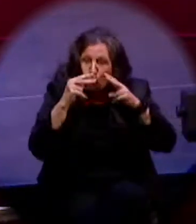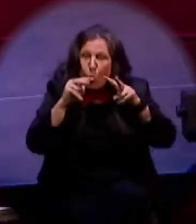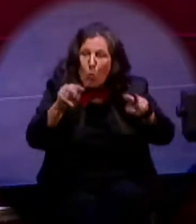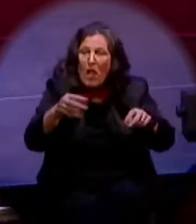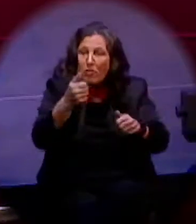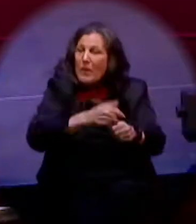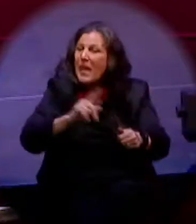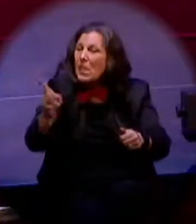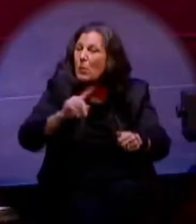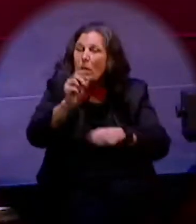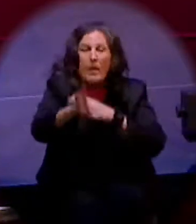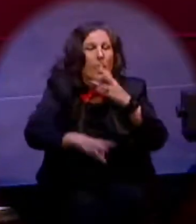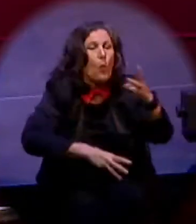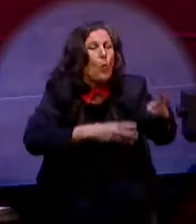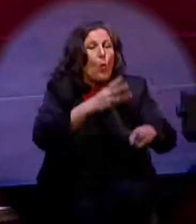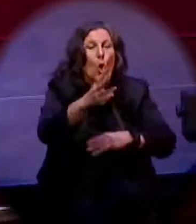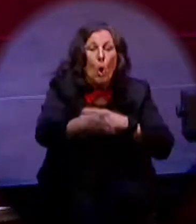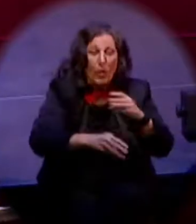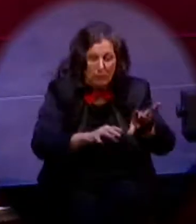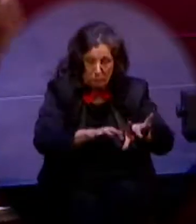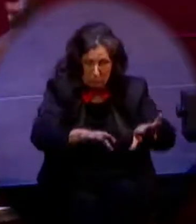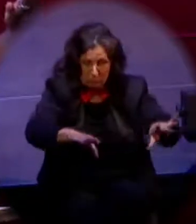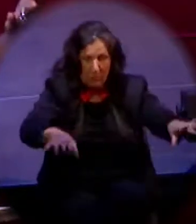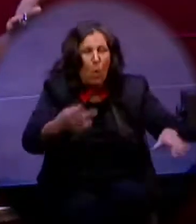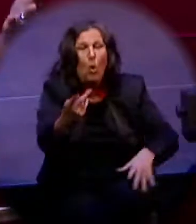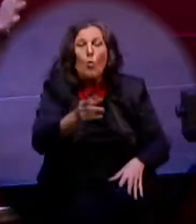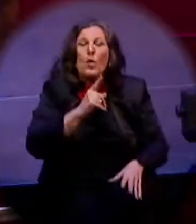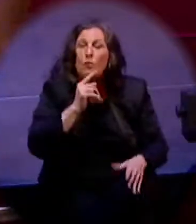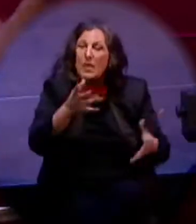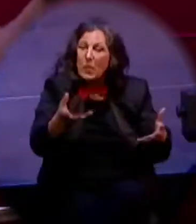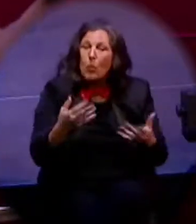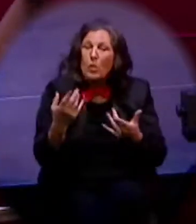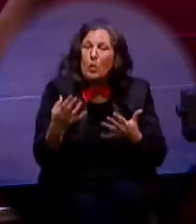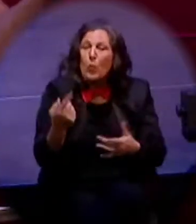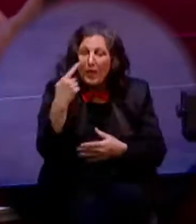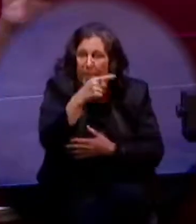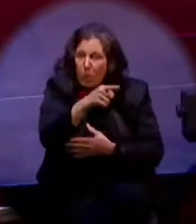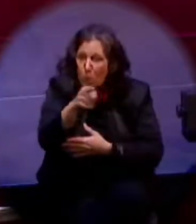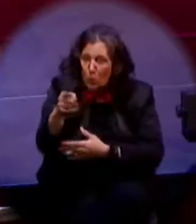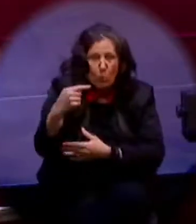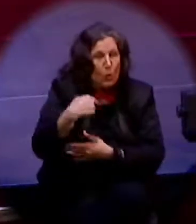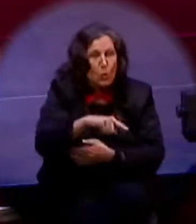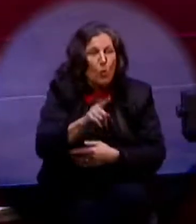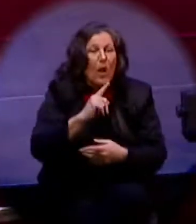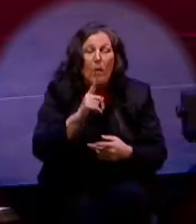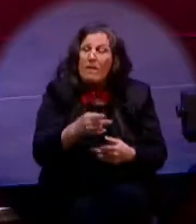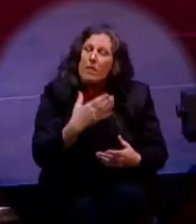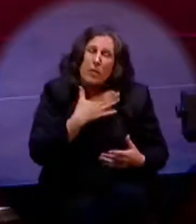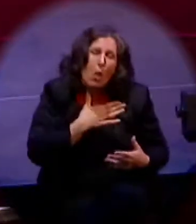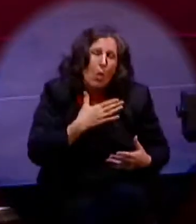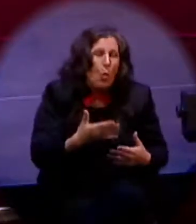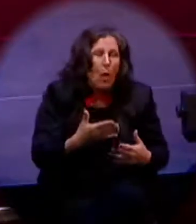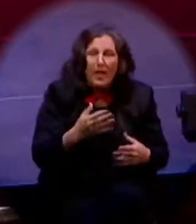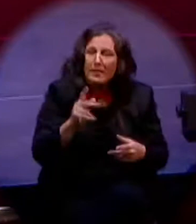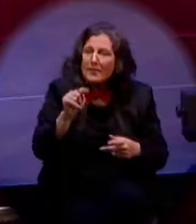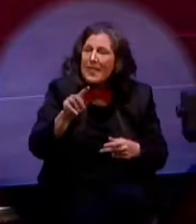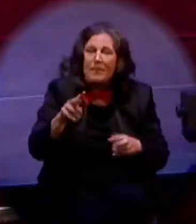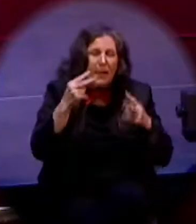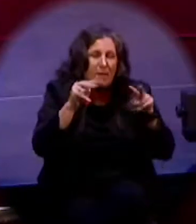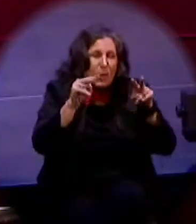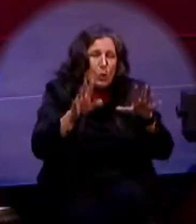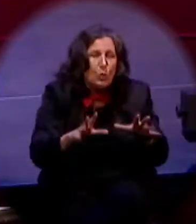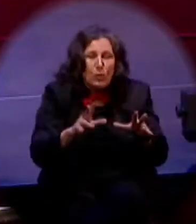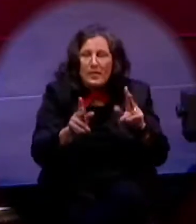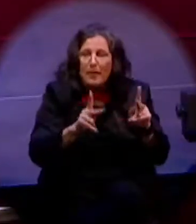from anywhere in the world. Anywhere. We really wanted a way for you, our very loyal Brooklyn Free Speech TV viewers